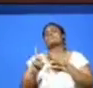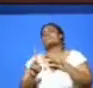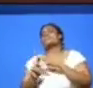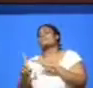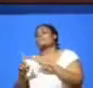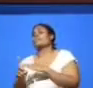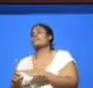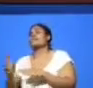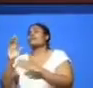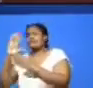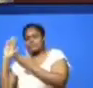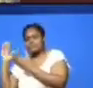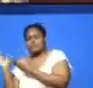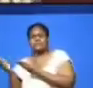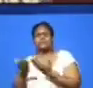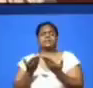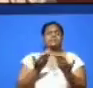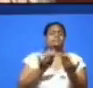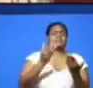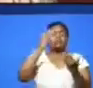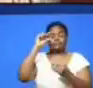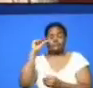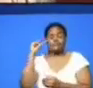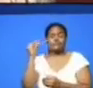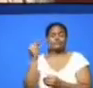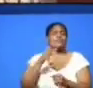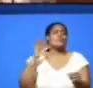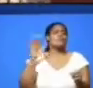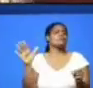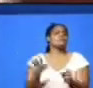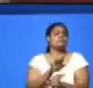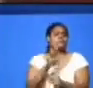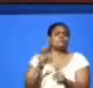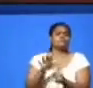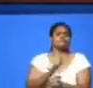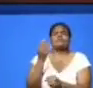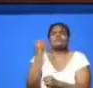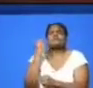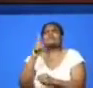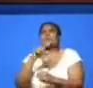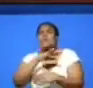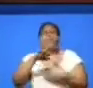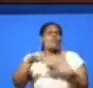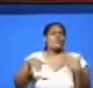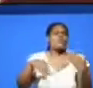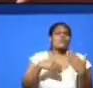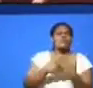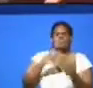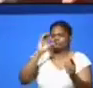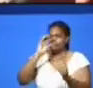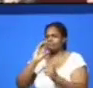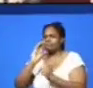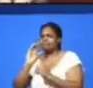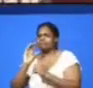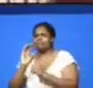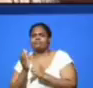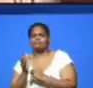Oh, He gives me grace sufficient for every trial I